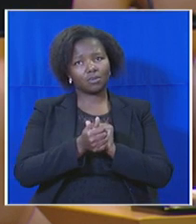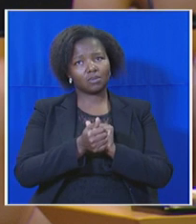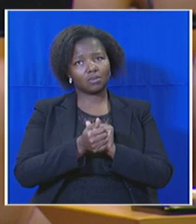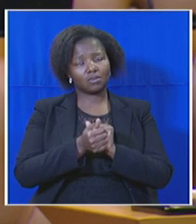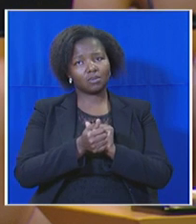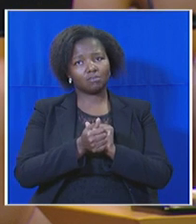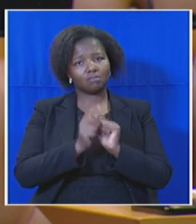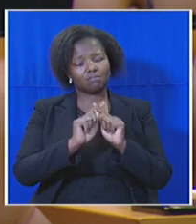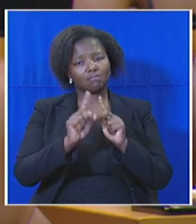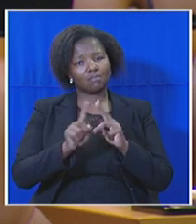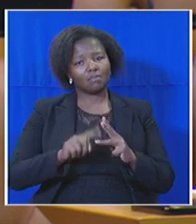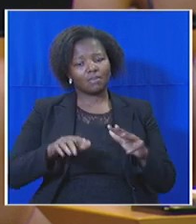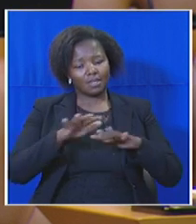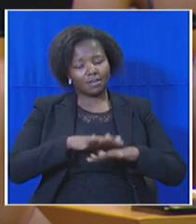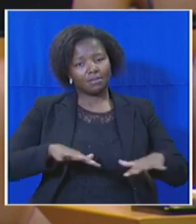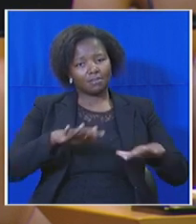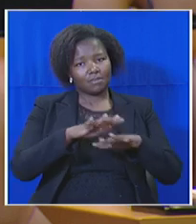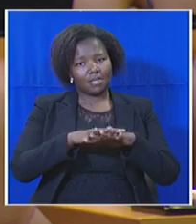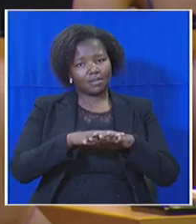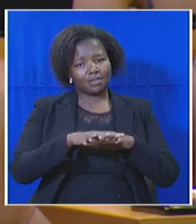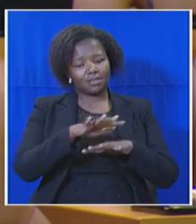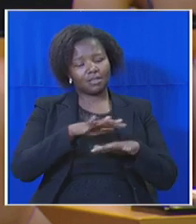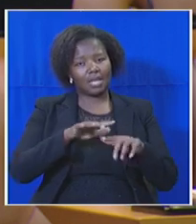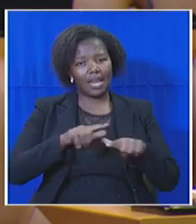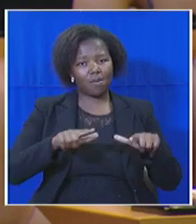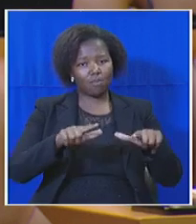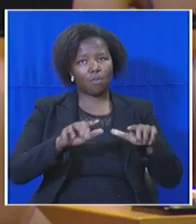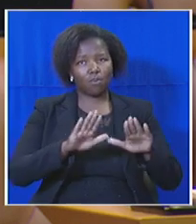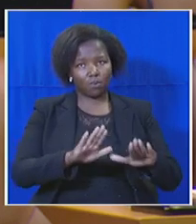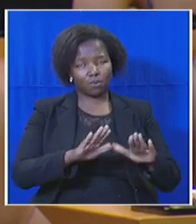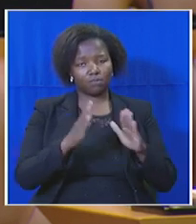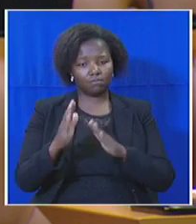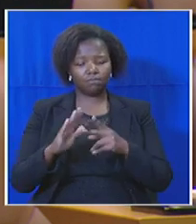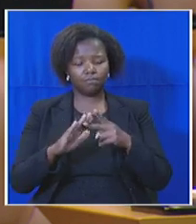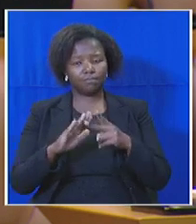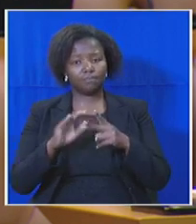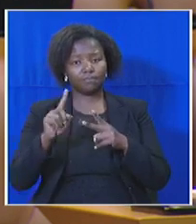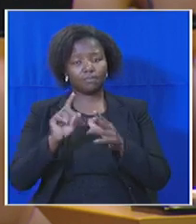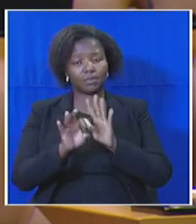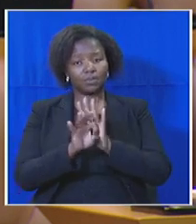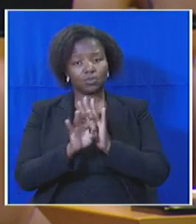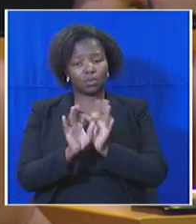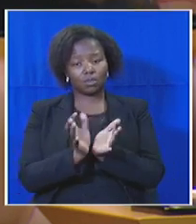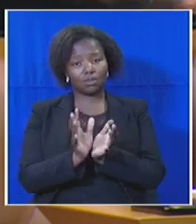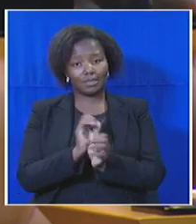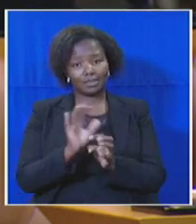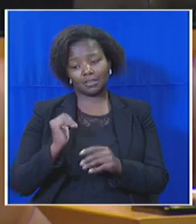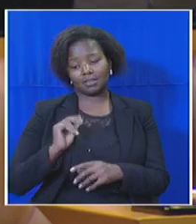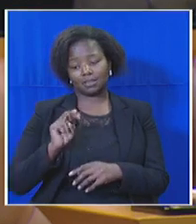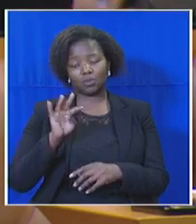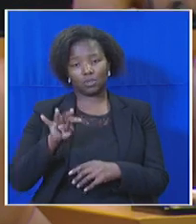Mamune area and surrounding villages in Limpopo. Further knows that the tournament started in 2014 and